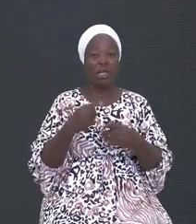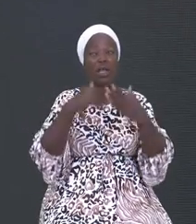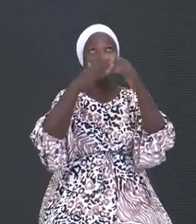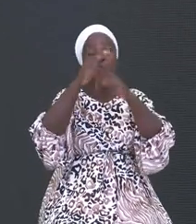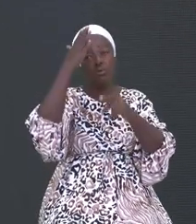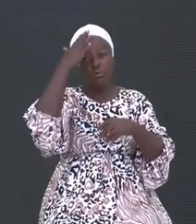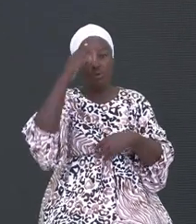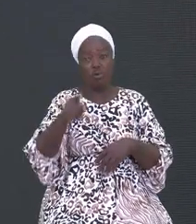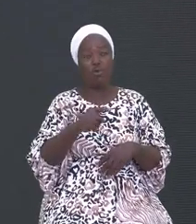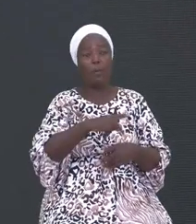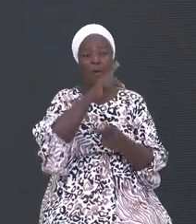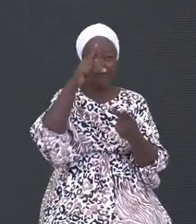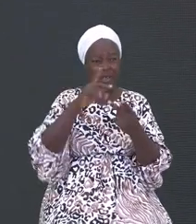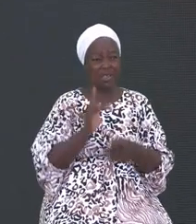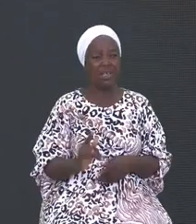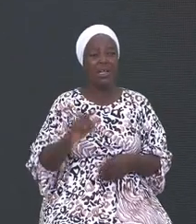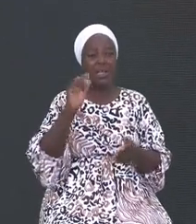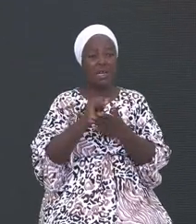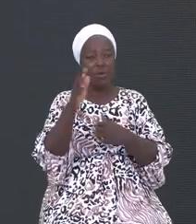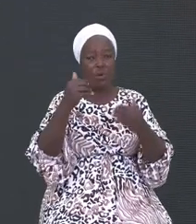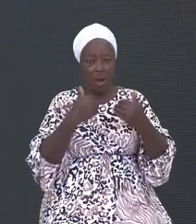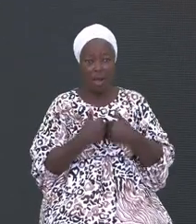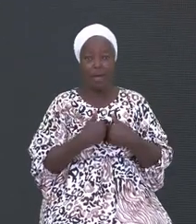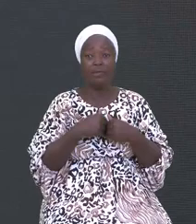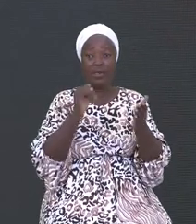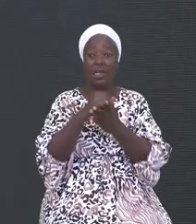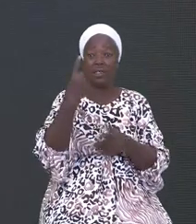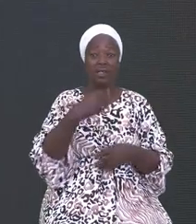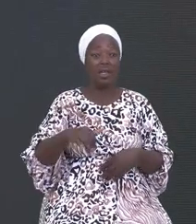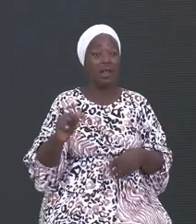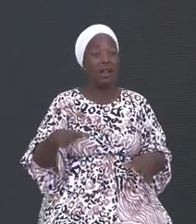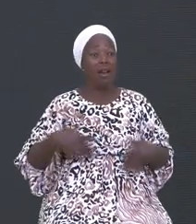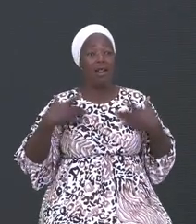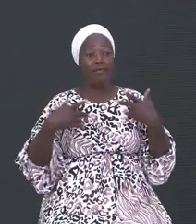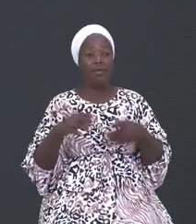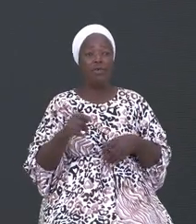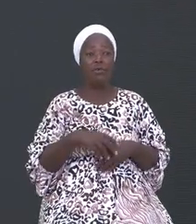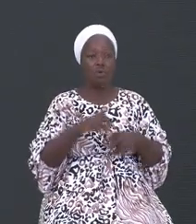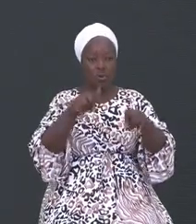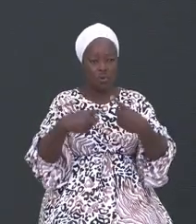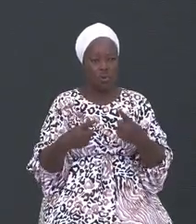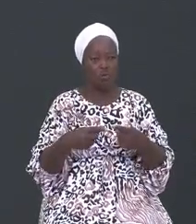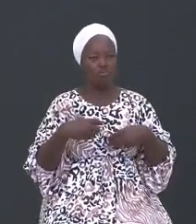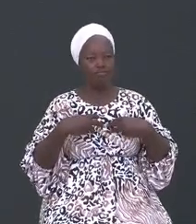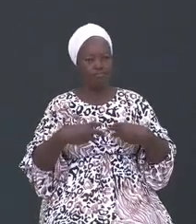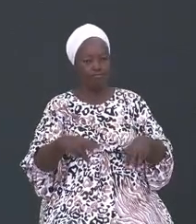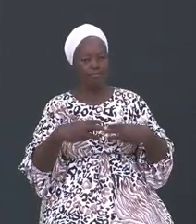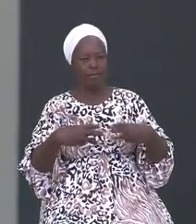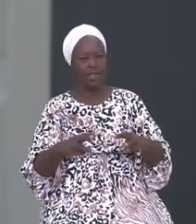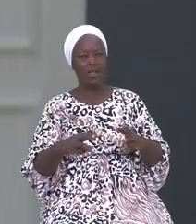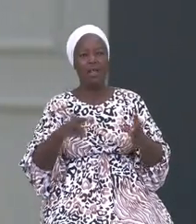you perfectly, that you have that eternal life. Go sell